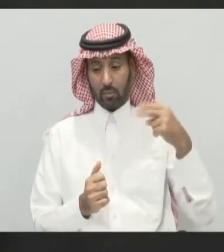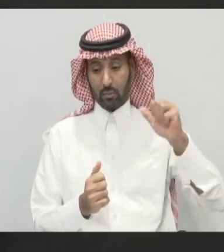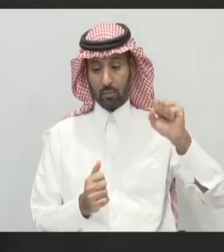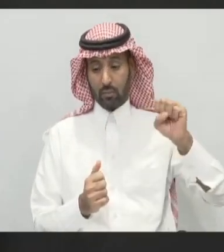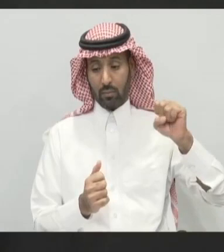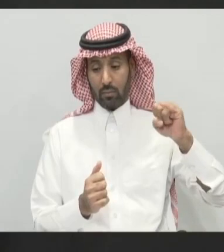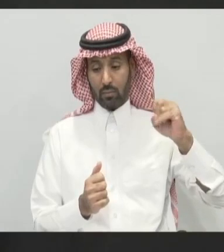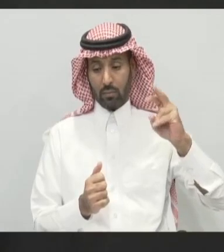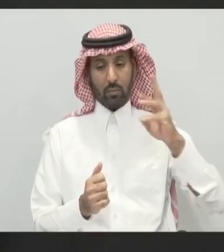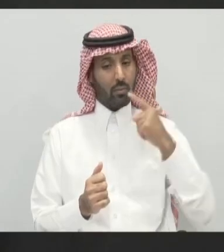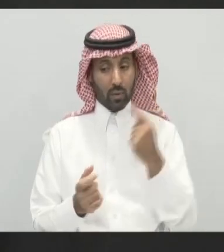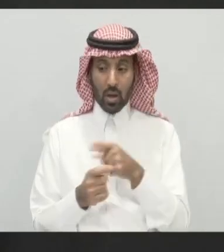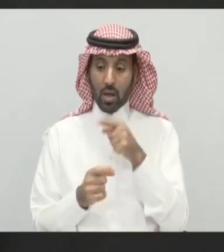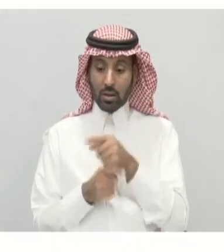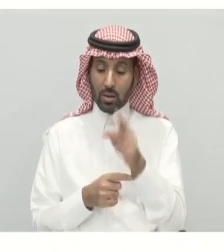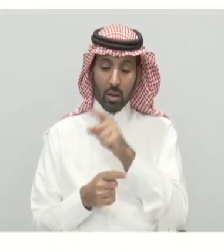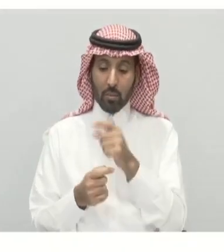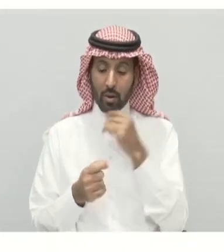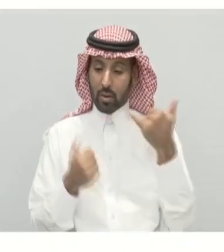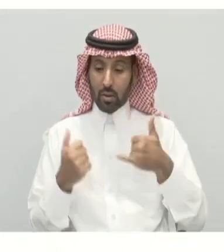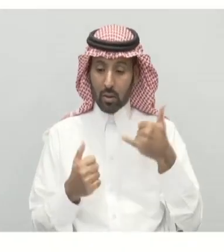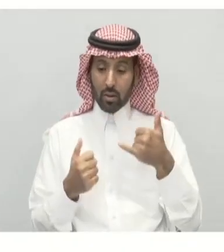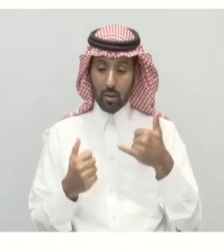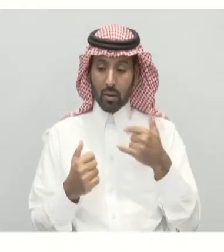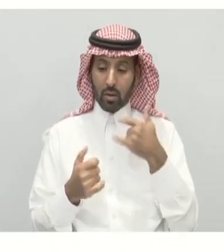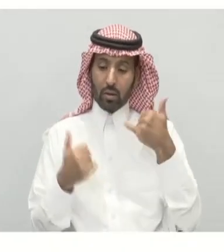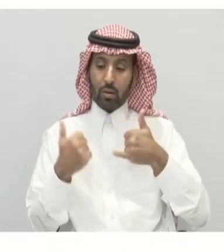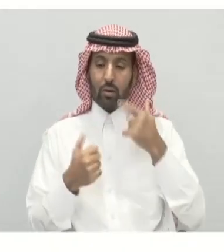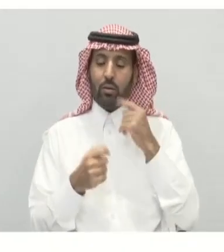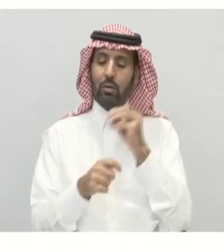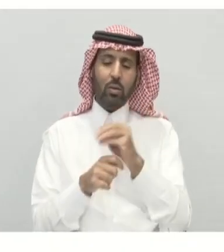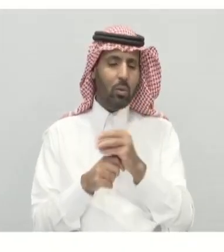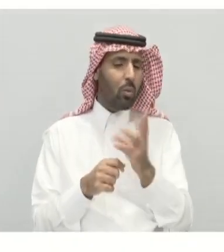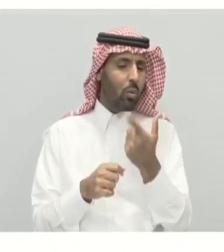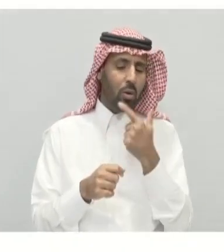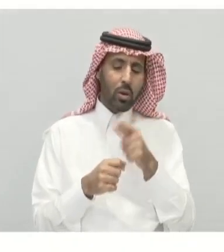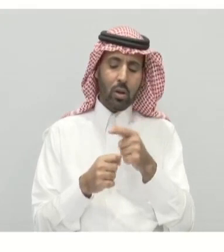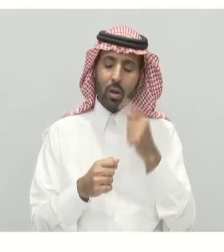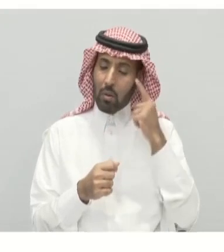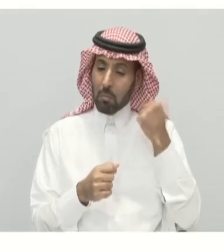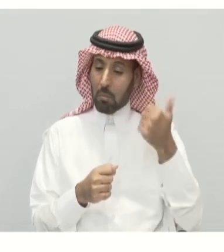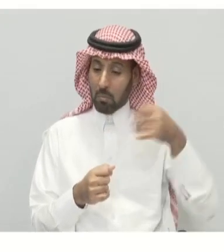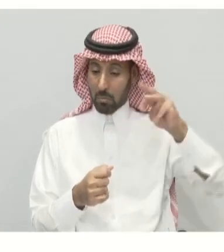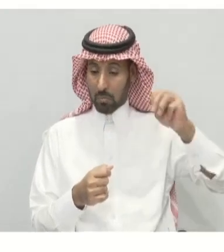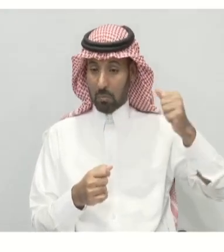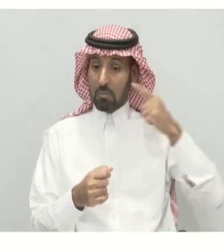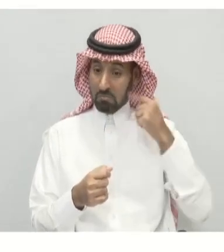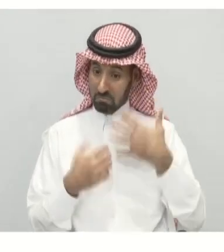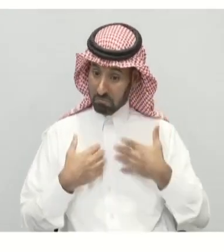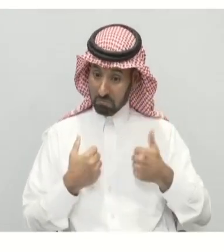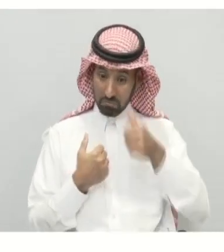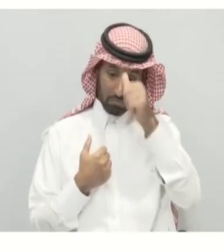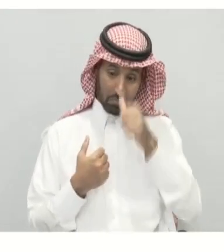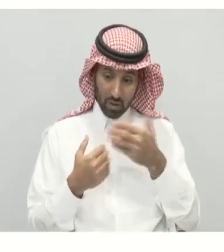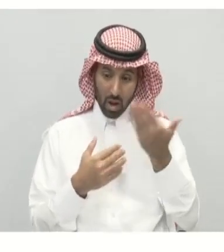ask about the exam? Not really. They are calling to find out what kind of mood Muhammad is in before